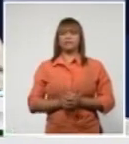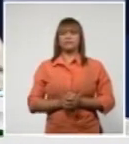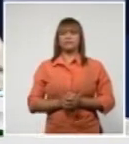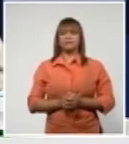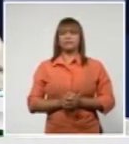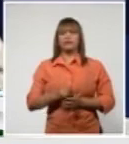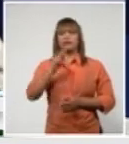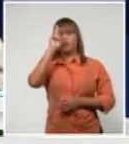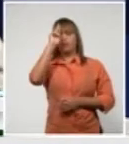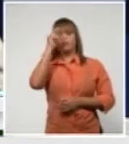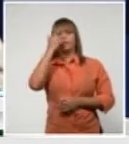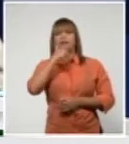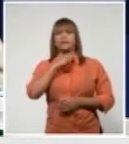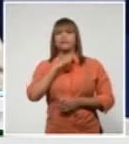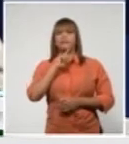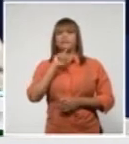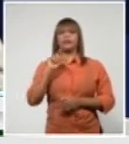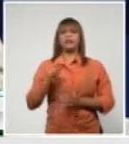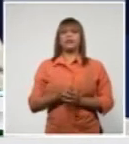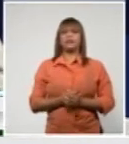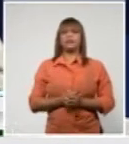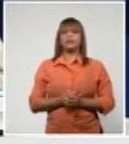376 in Santiago de Cubas,